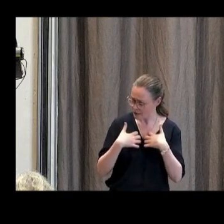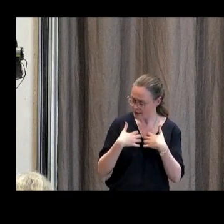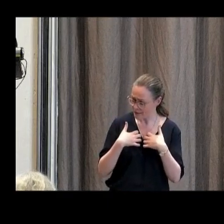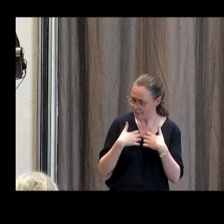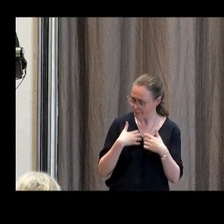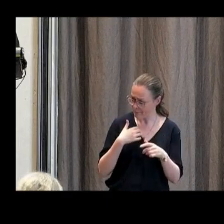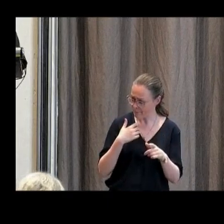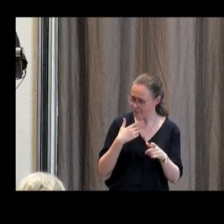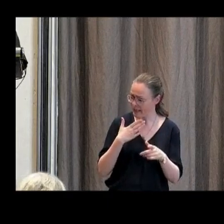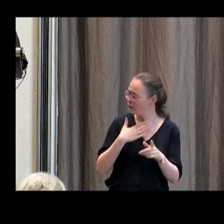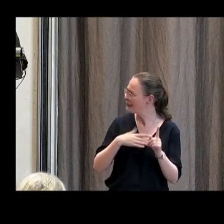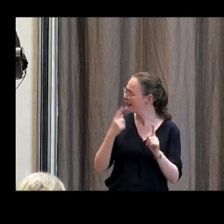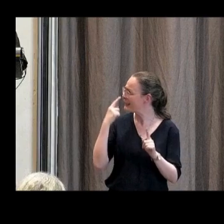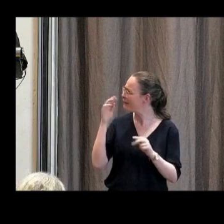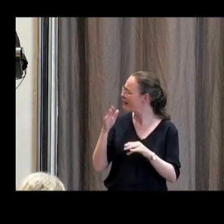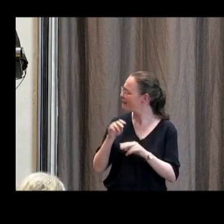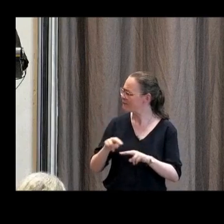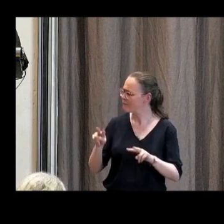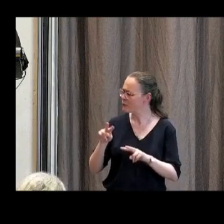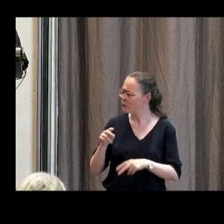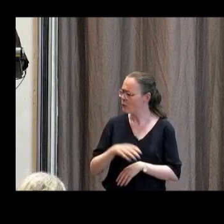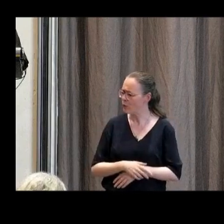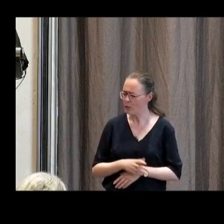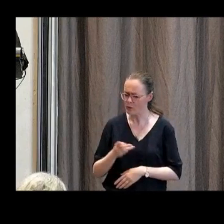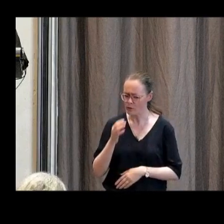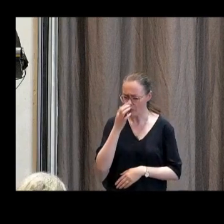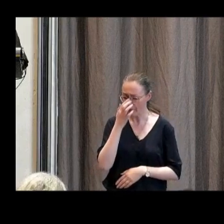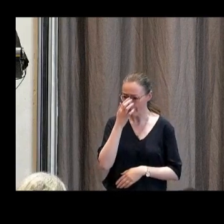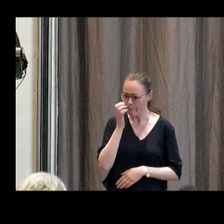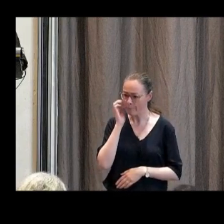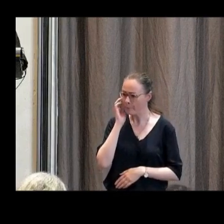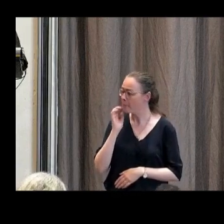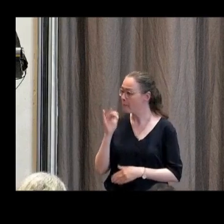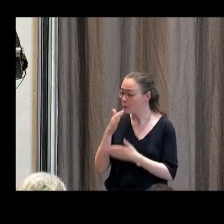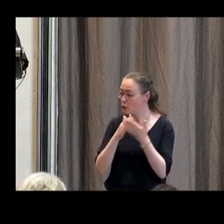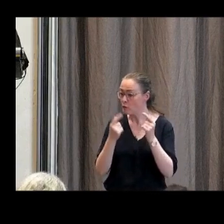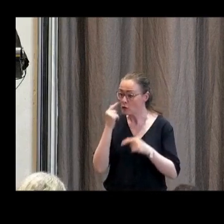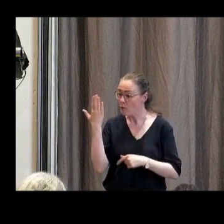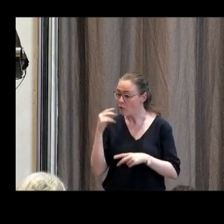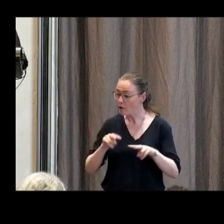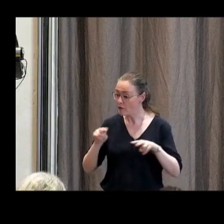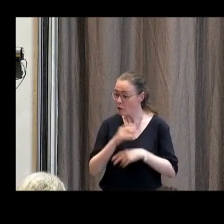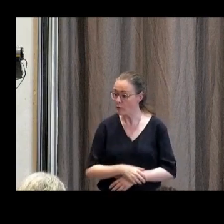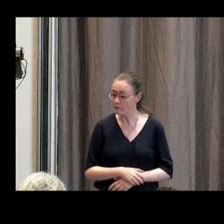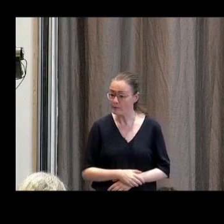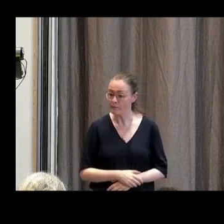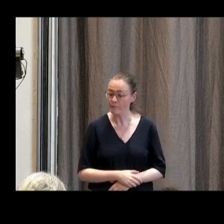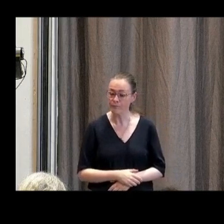that, I'm just going to see if I can play this, and maybe some of you have even seen this.